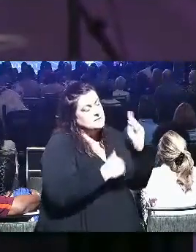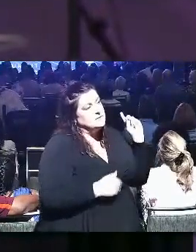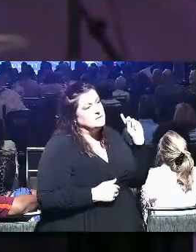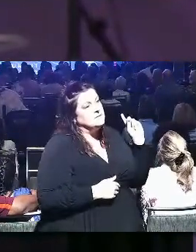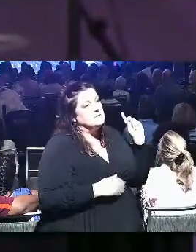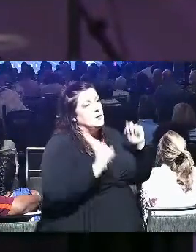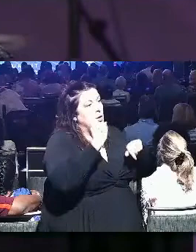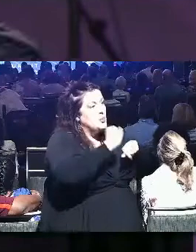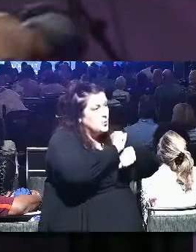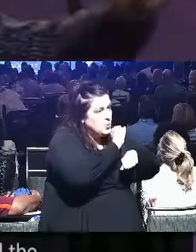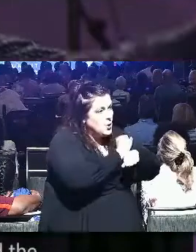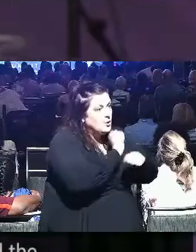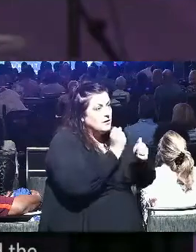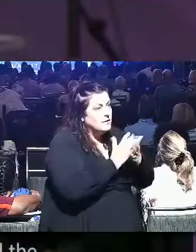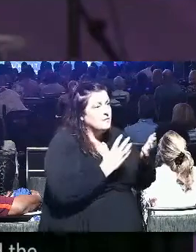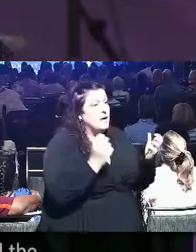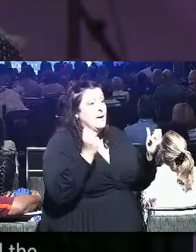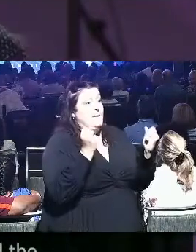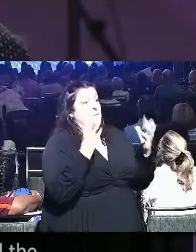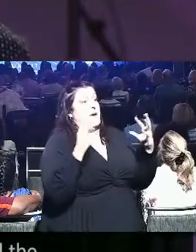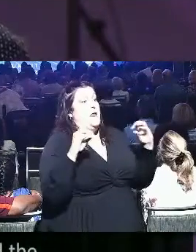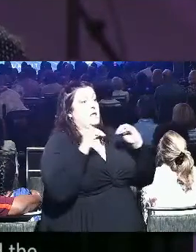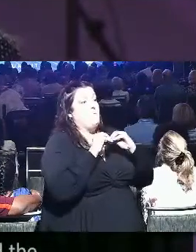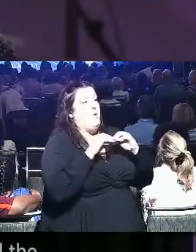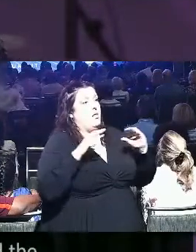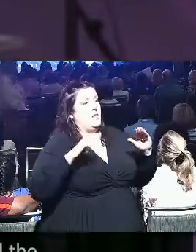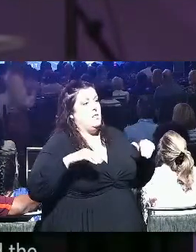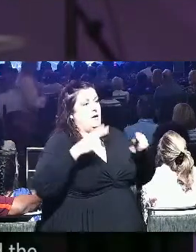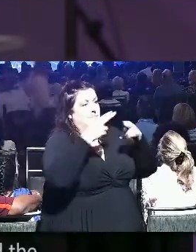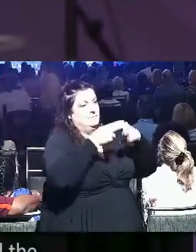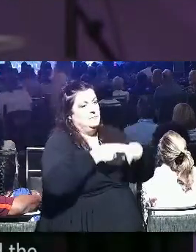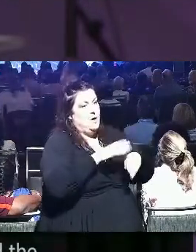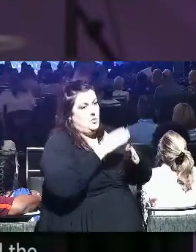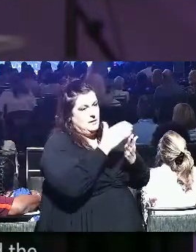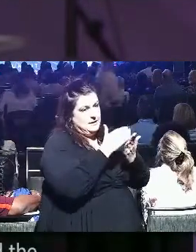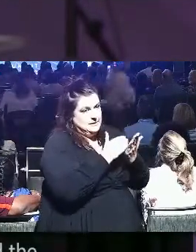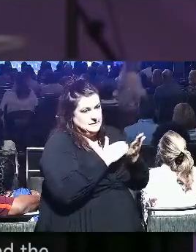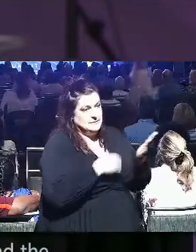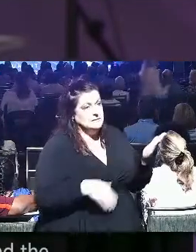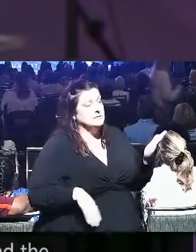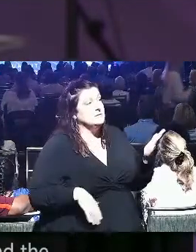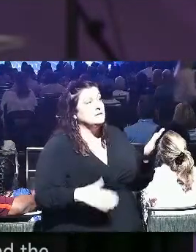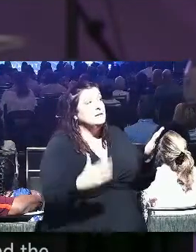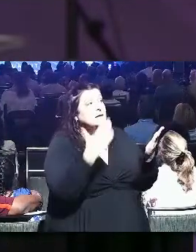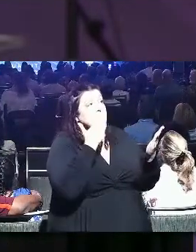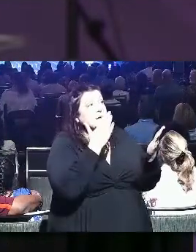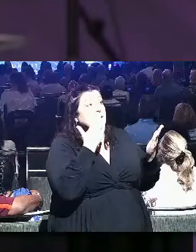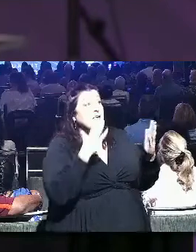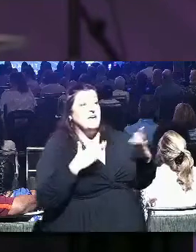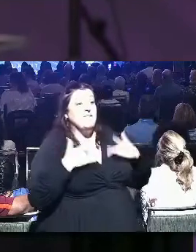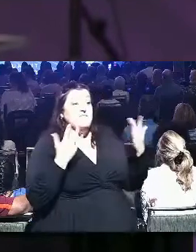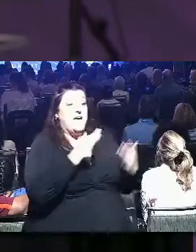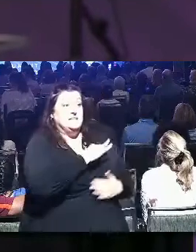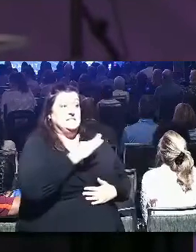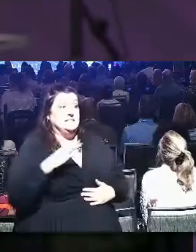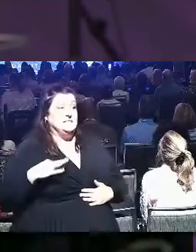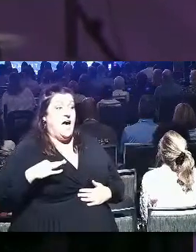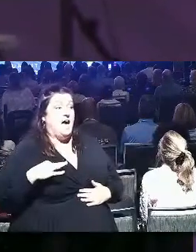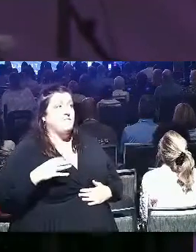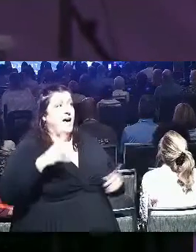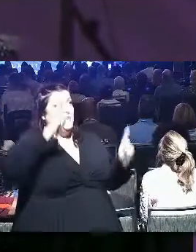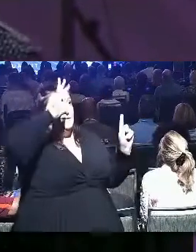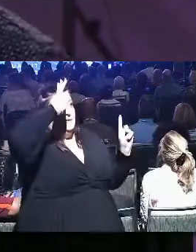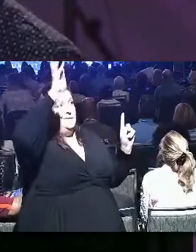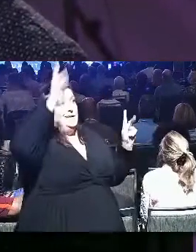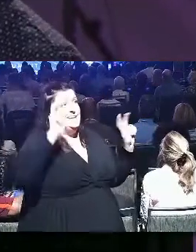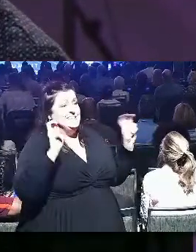work and many more that are not on these lists. I want to thank you for our event staff. I just made up titles for you. I have